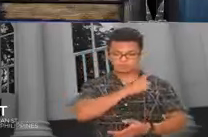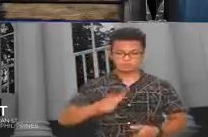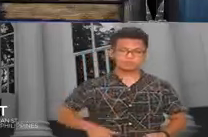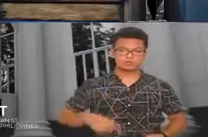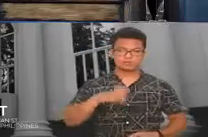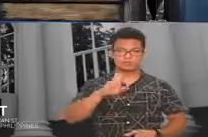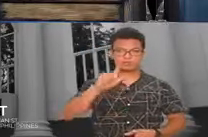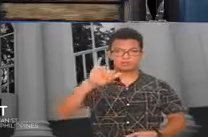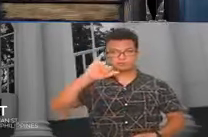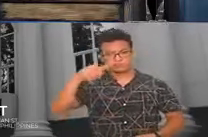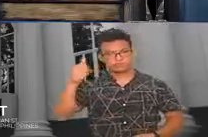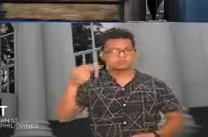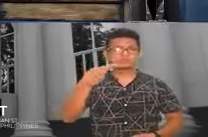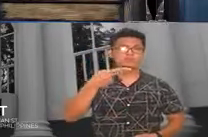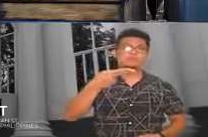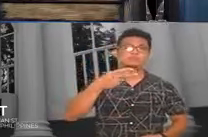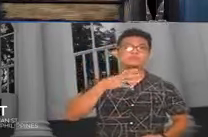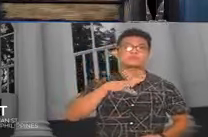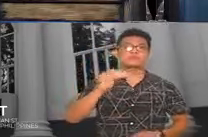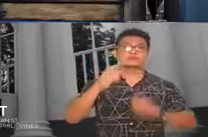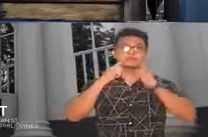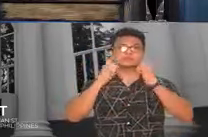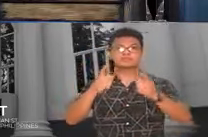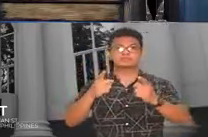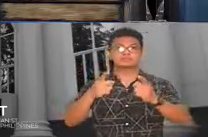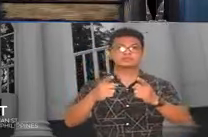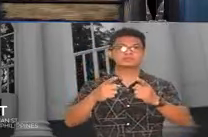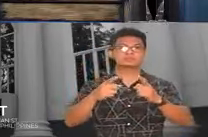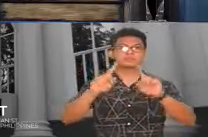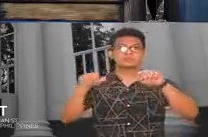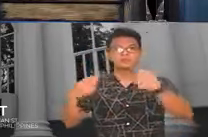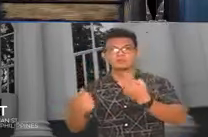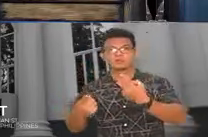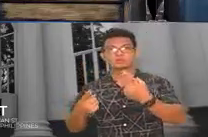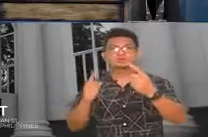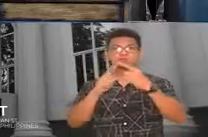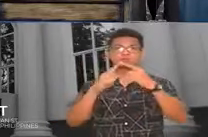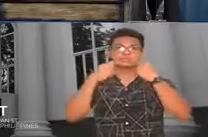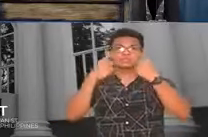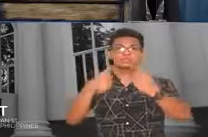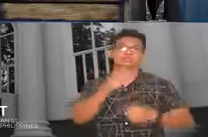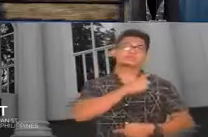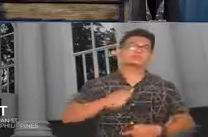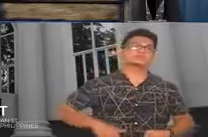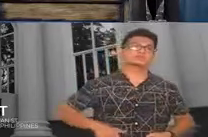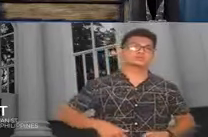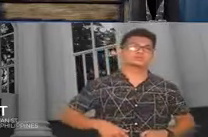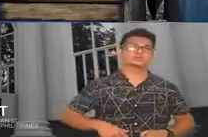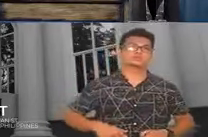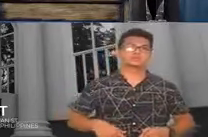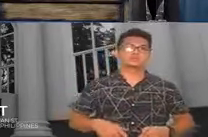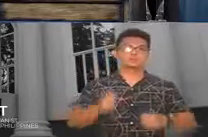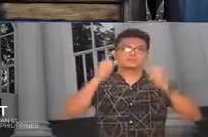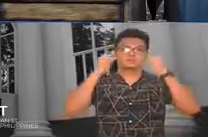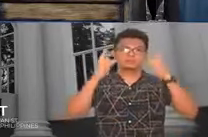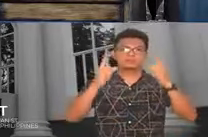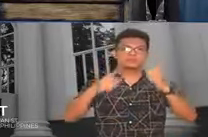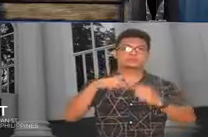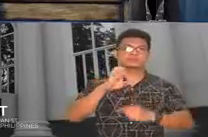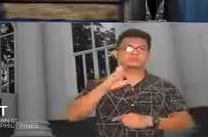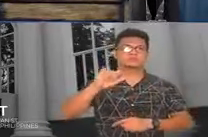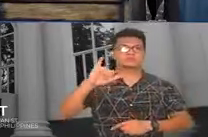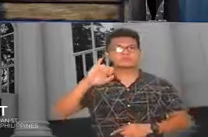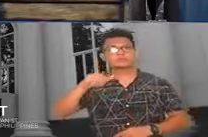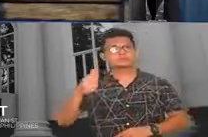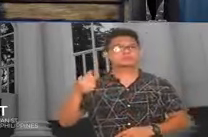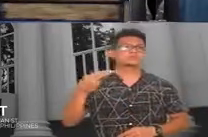lord Elijah? He answered him, I am, O thy lord, behold, Elijah. And he